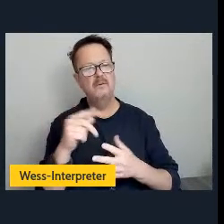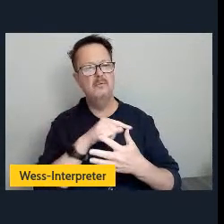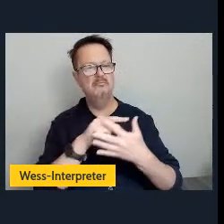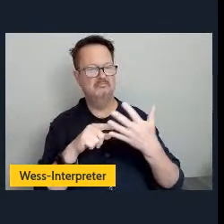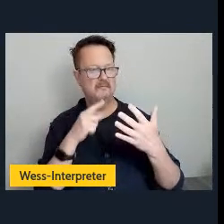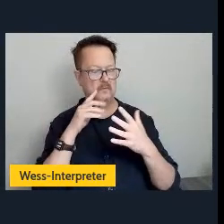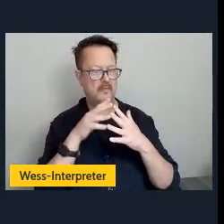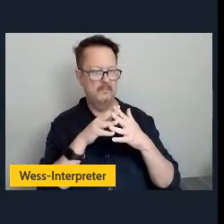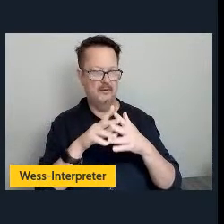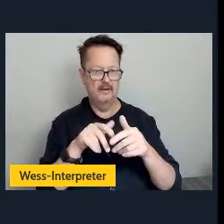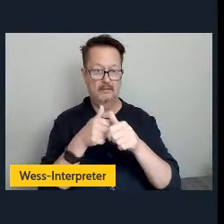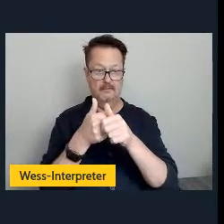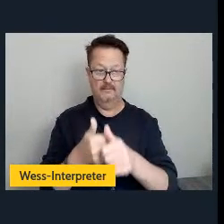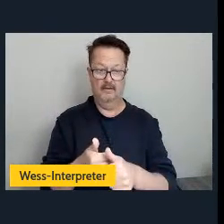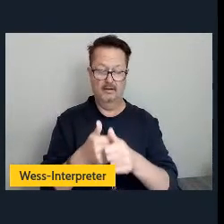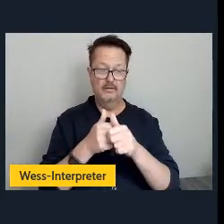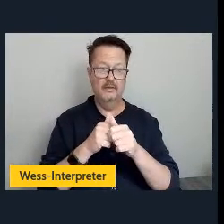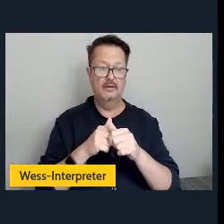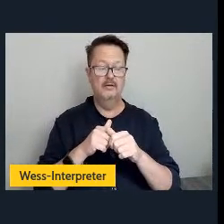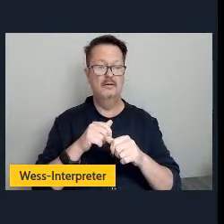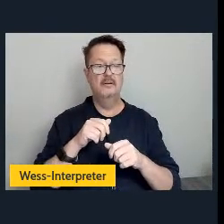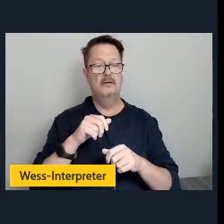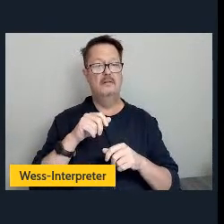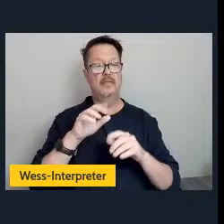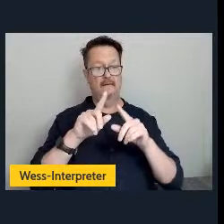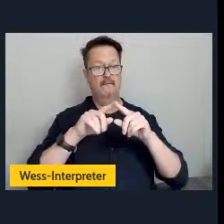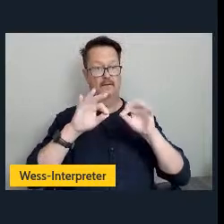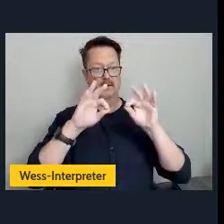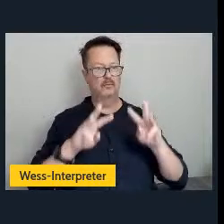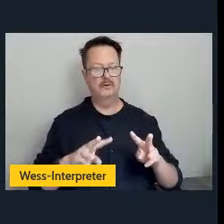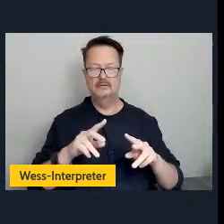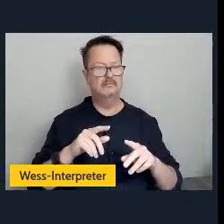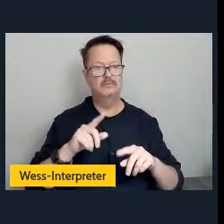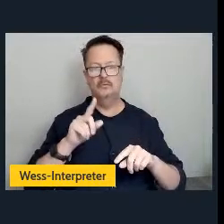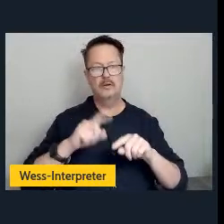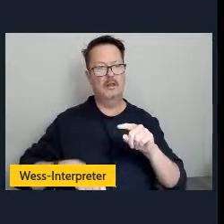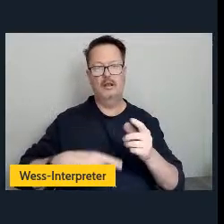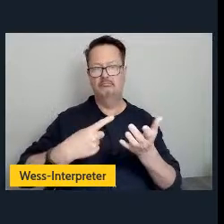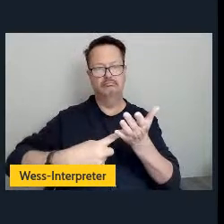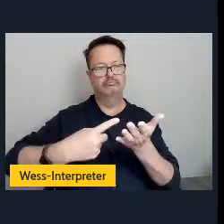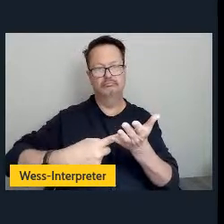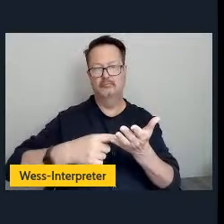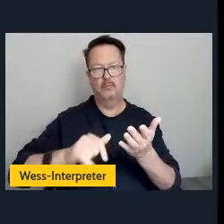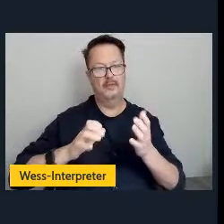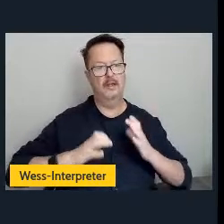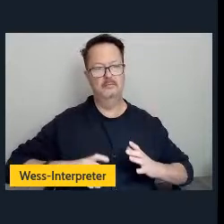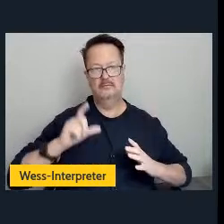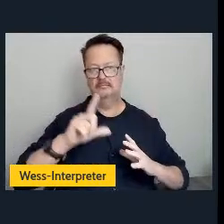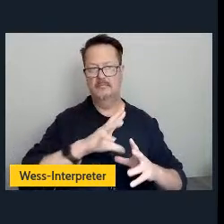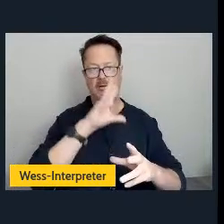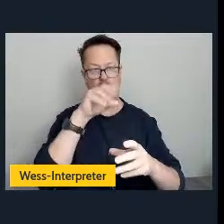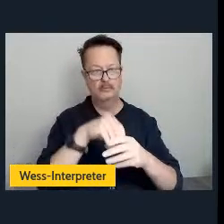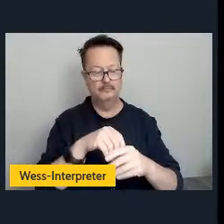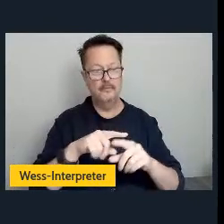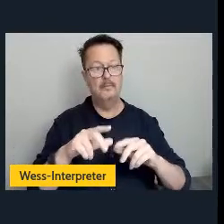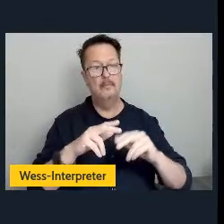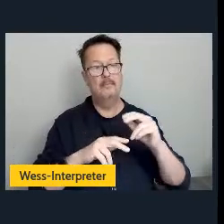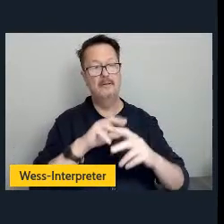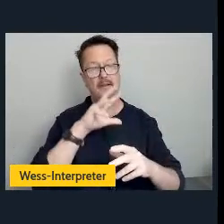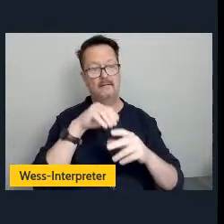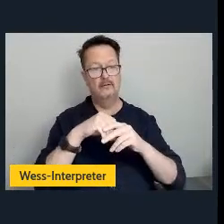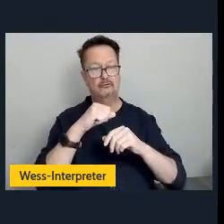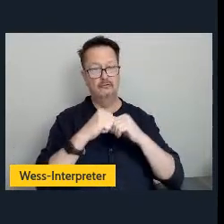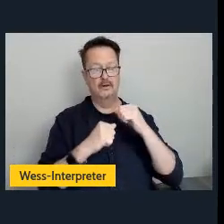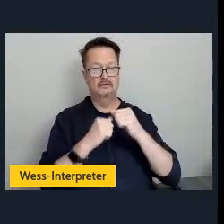these compliance frameworks is often a non-negotiable for these customers. However, building infrastructure for customers with